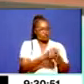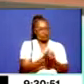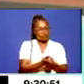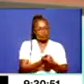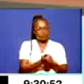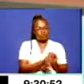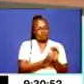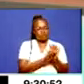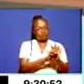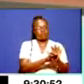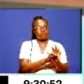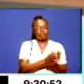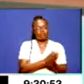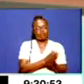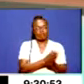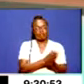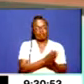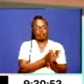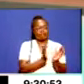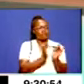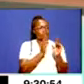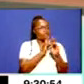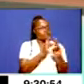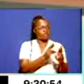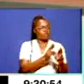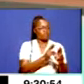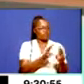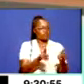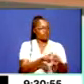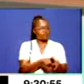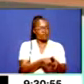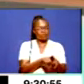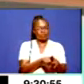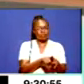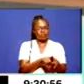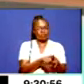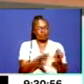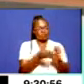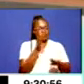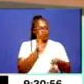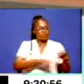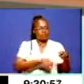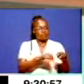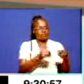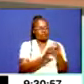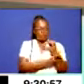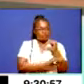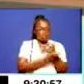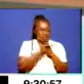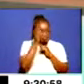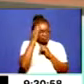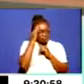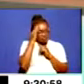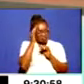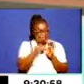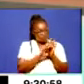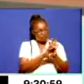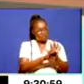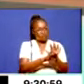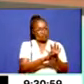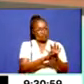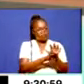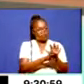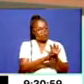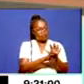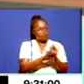an example. With the test results, we are still not faster than some countries that I know. Like, let's say, for example, here it takes